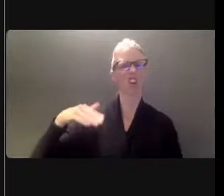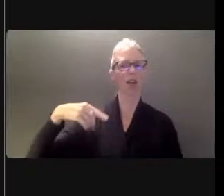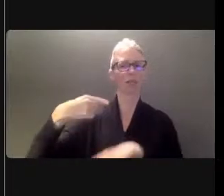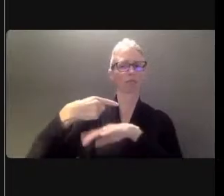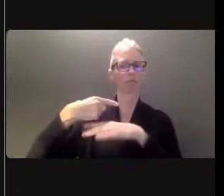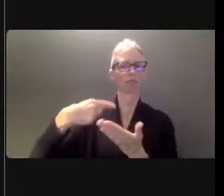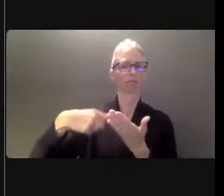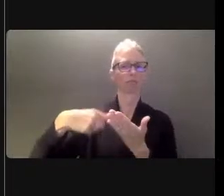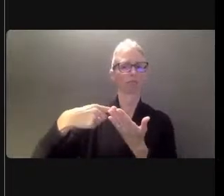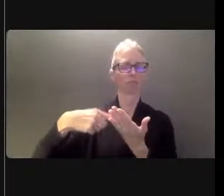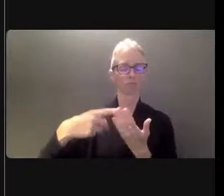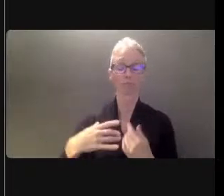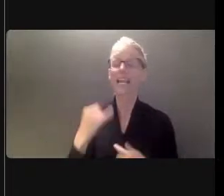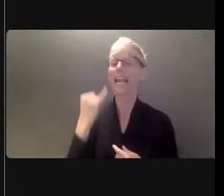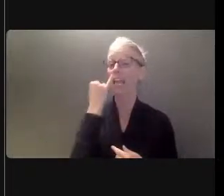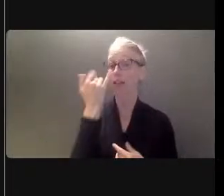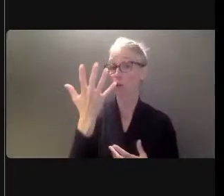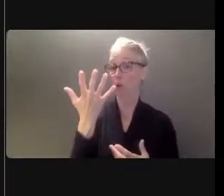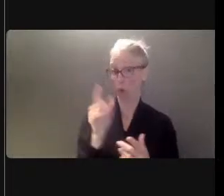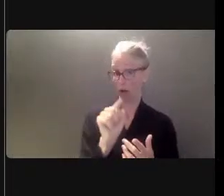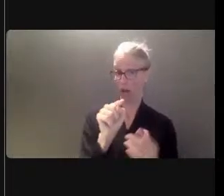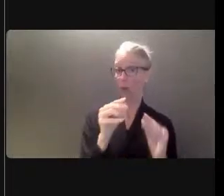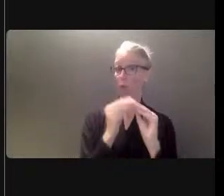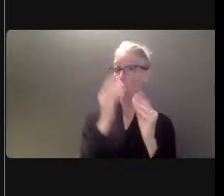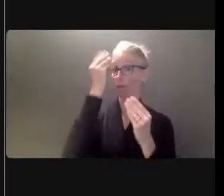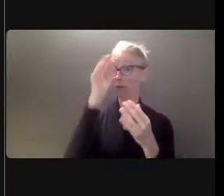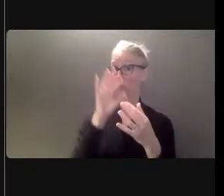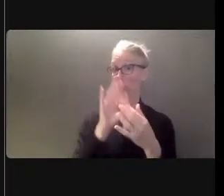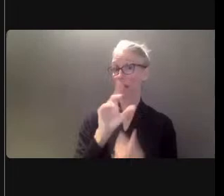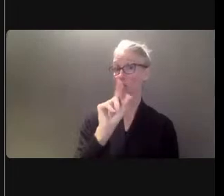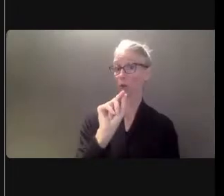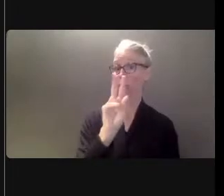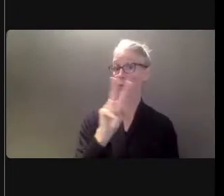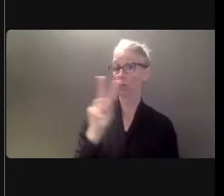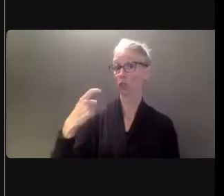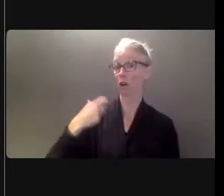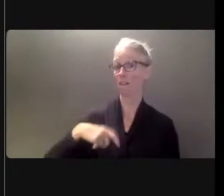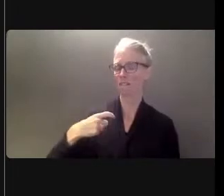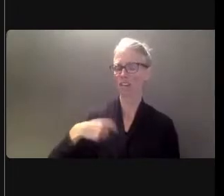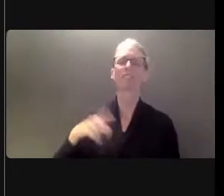our 2022 conference, please visit our website at